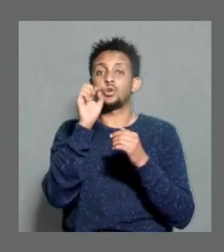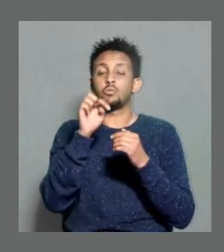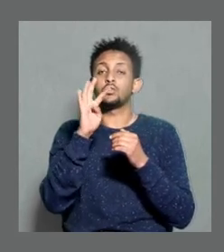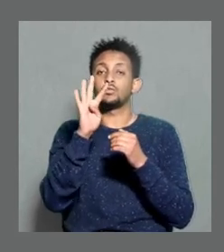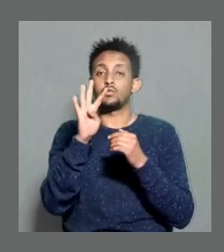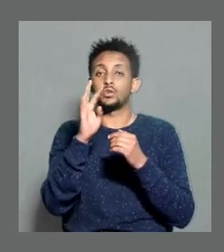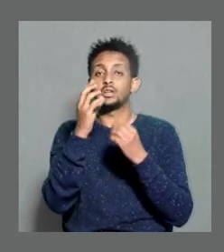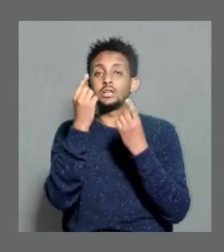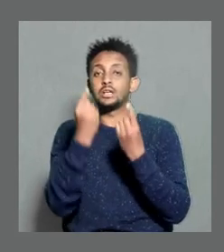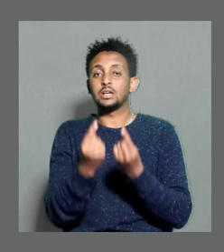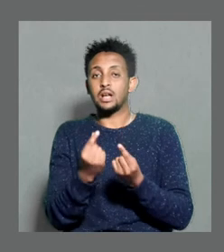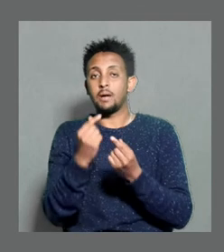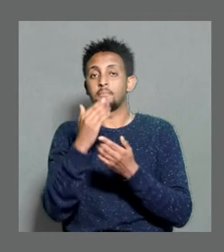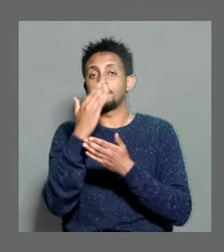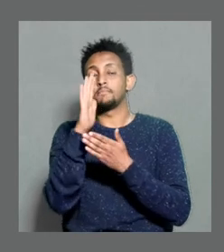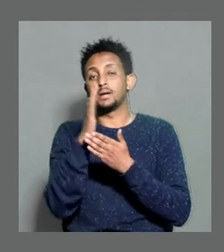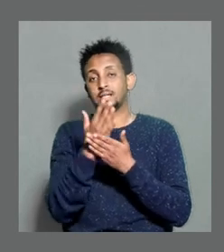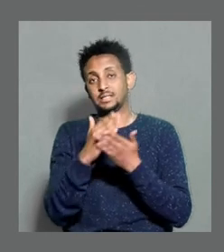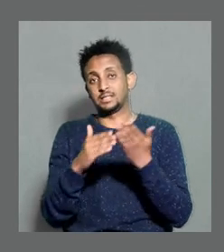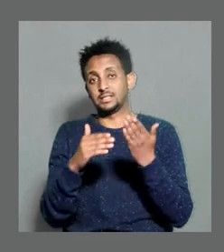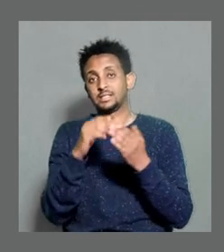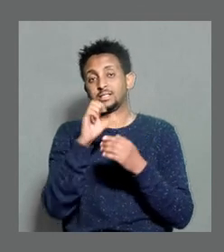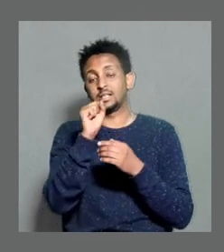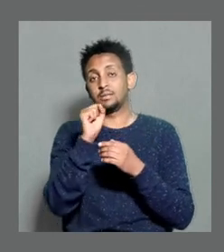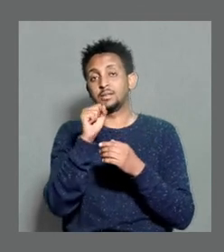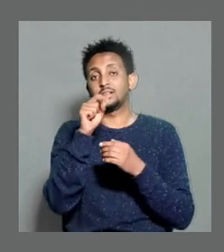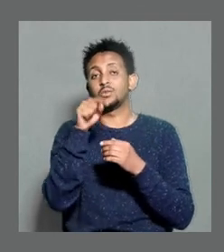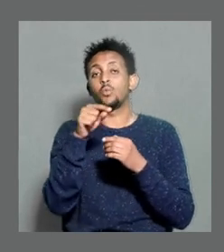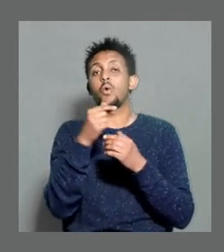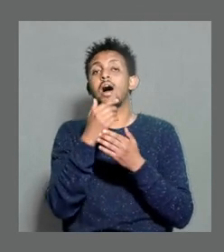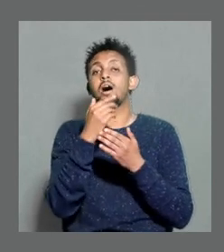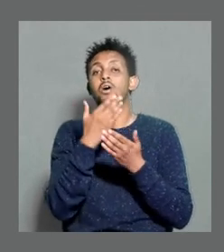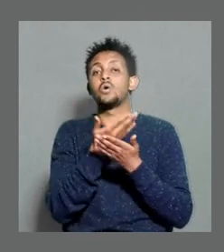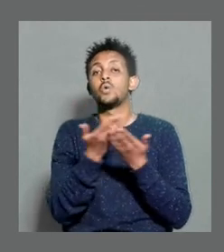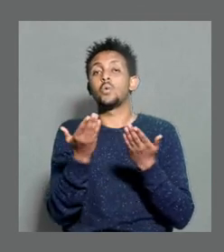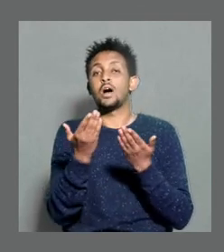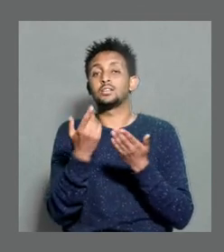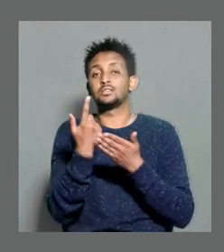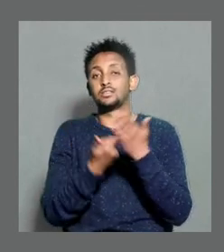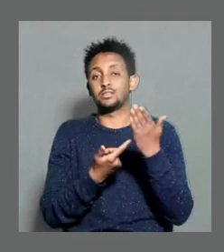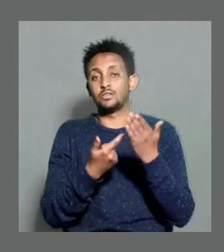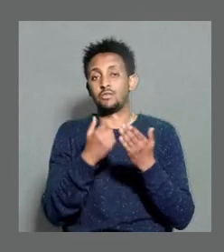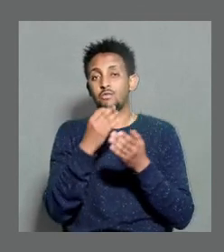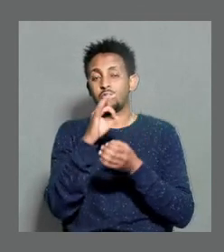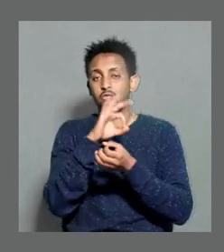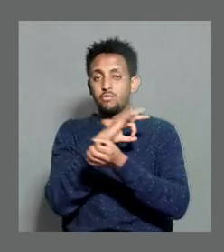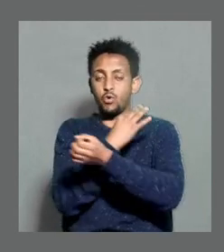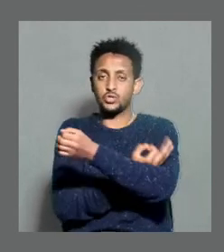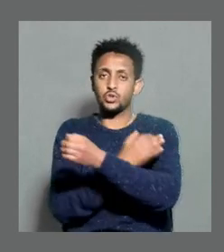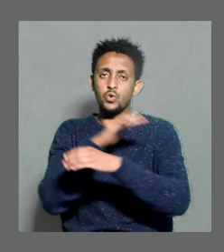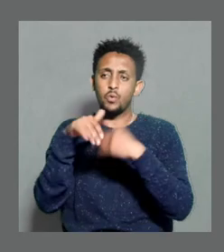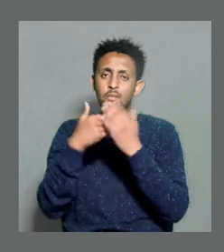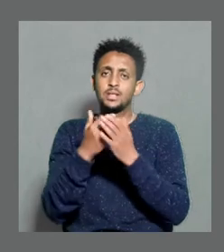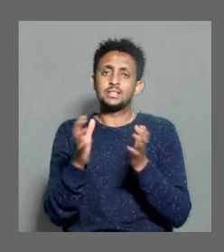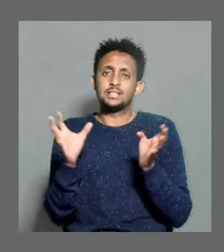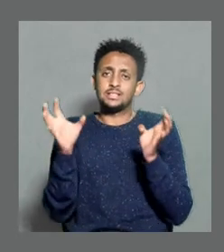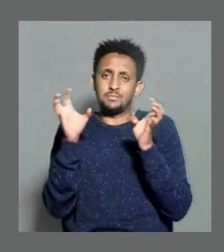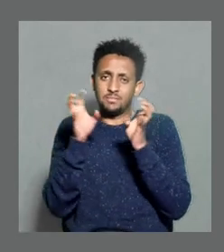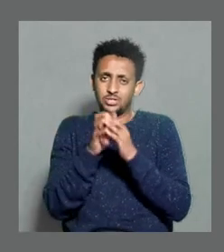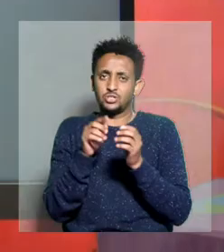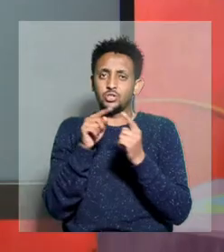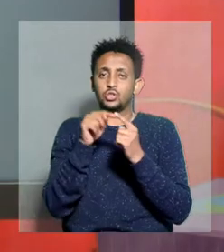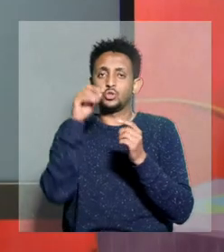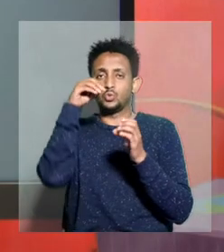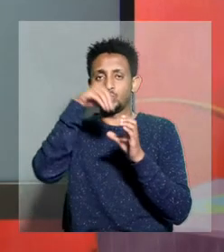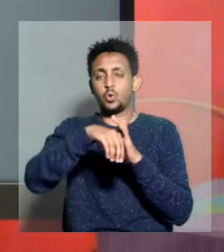gram per centimeter cube. What force is required to hold it completely submerged into